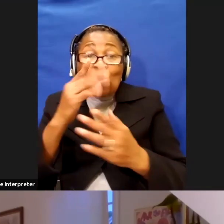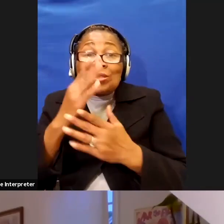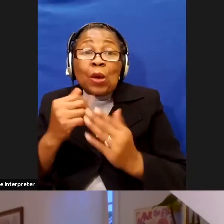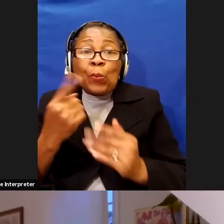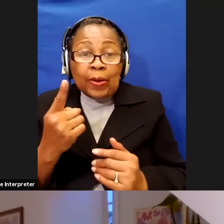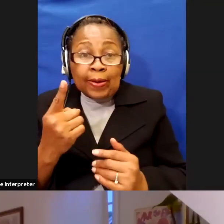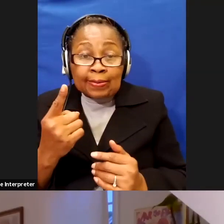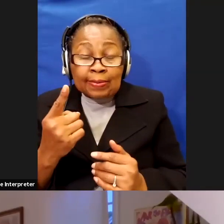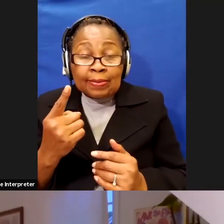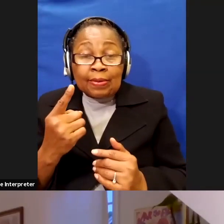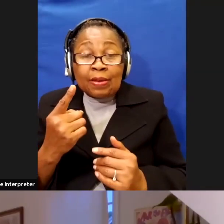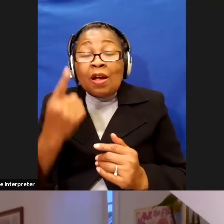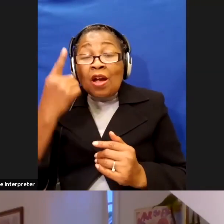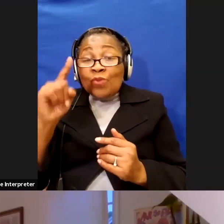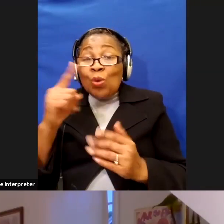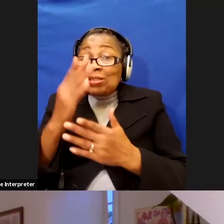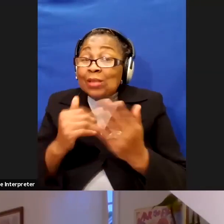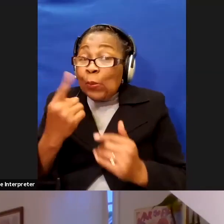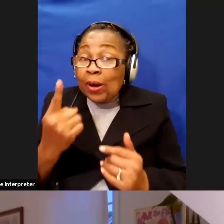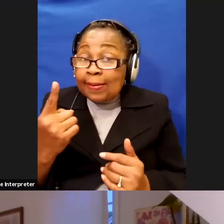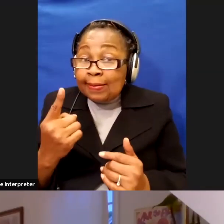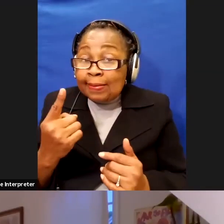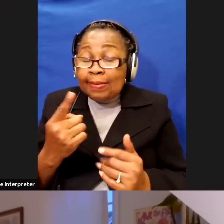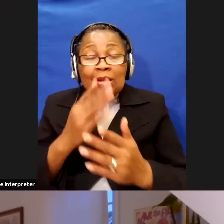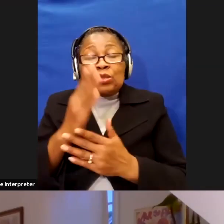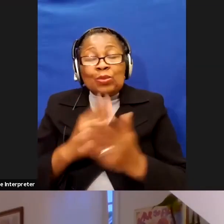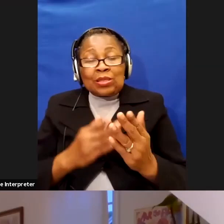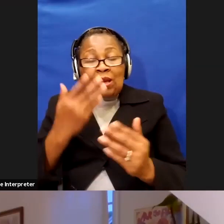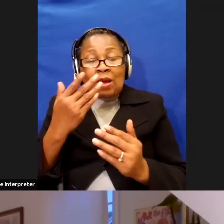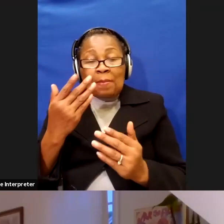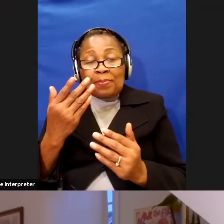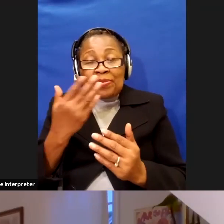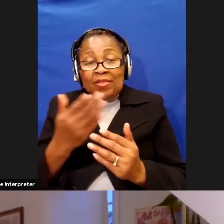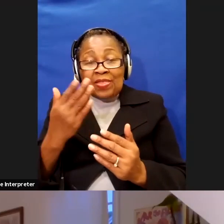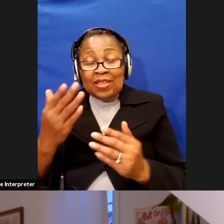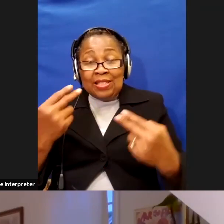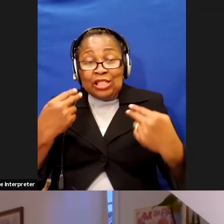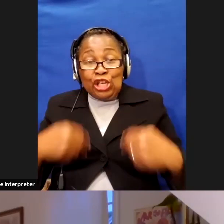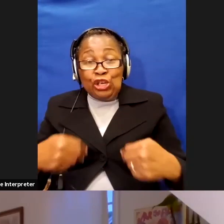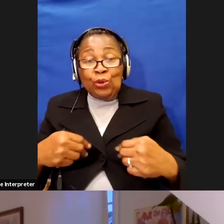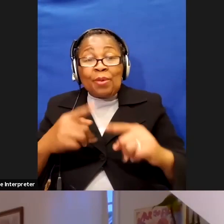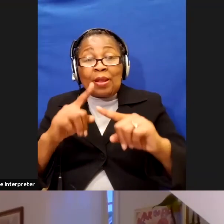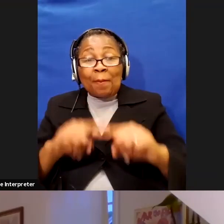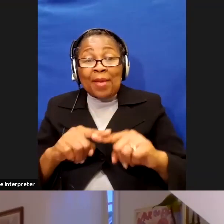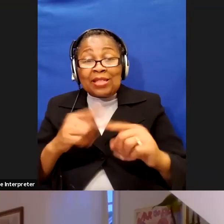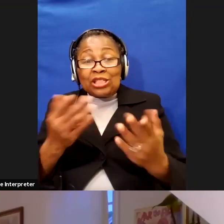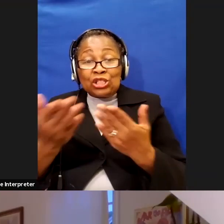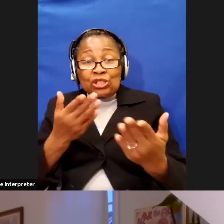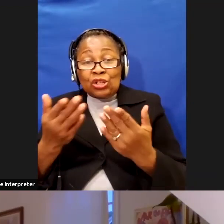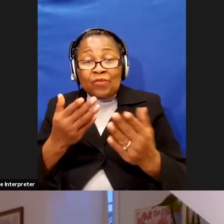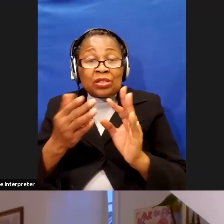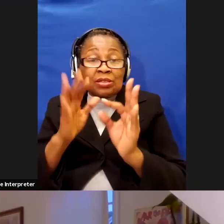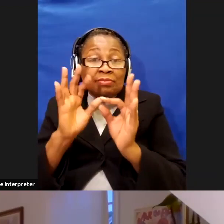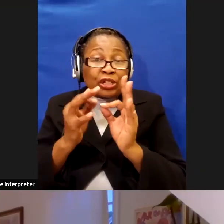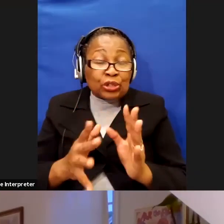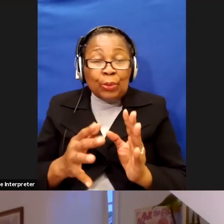accessibility for someone. So some of these human based services, sign language, captioning, audio